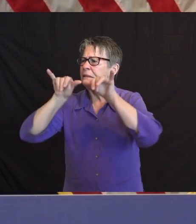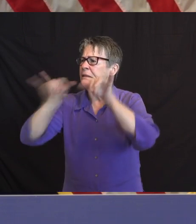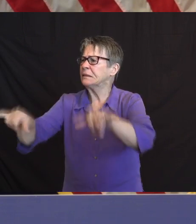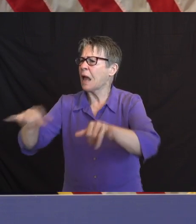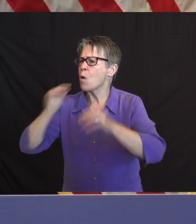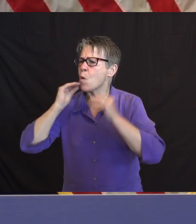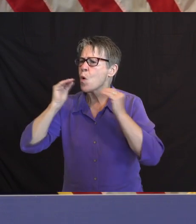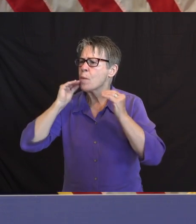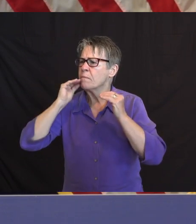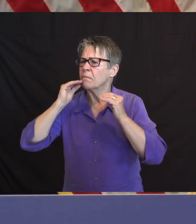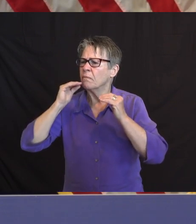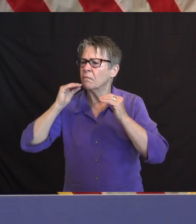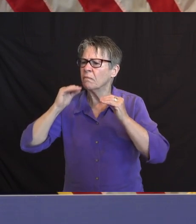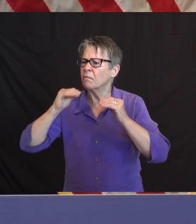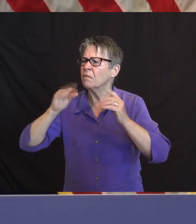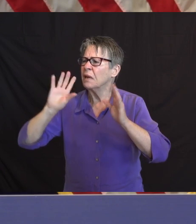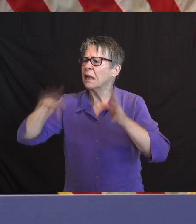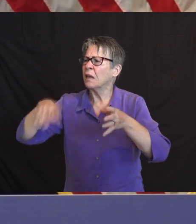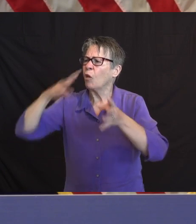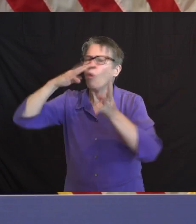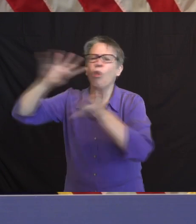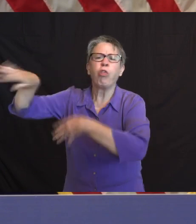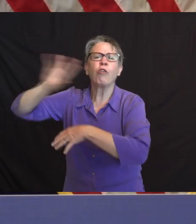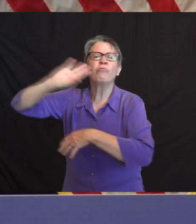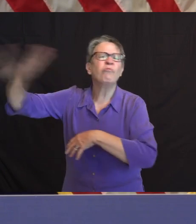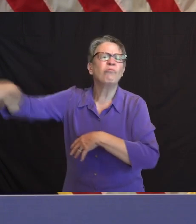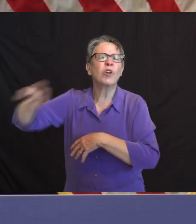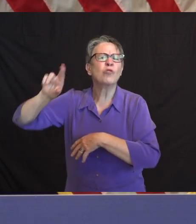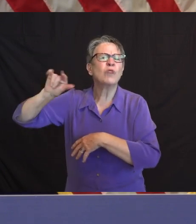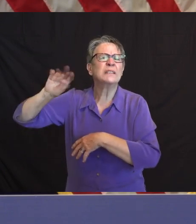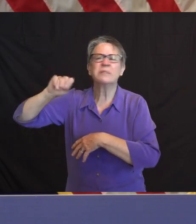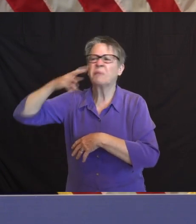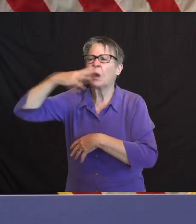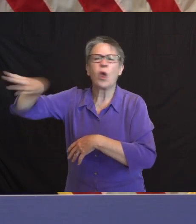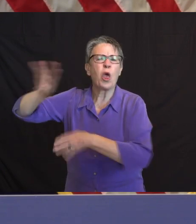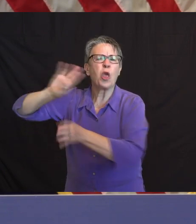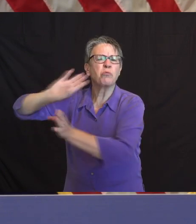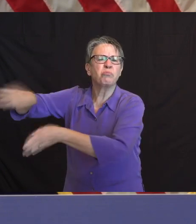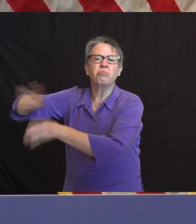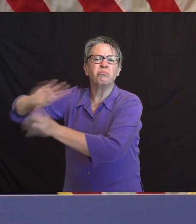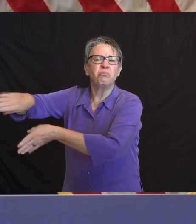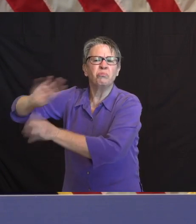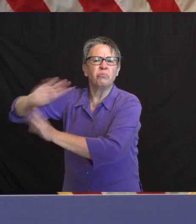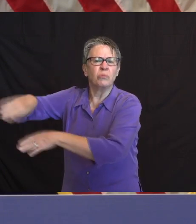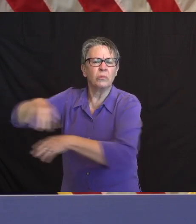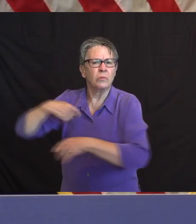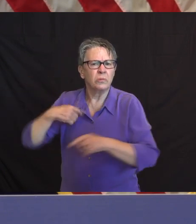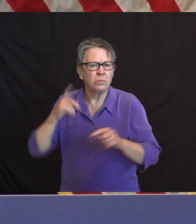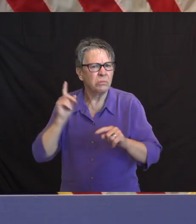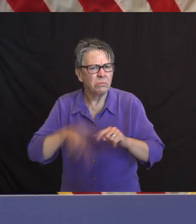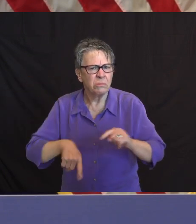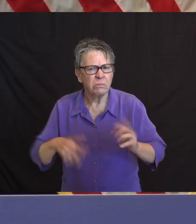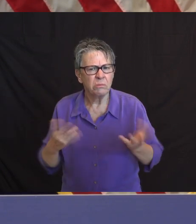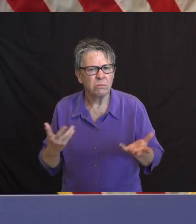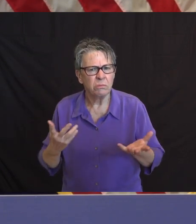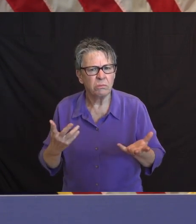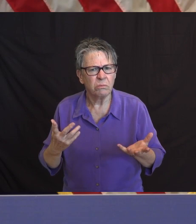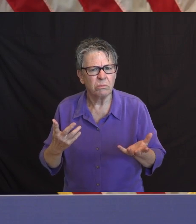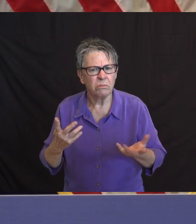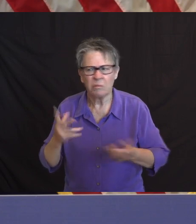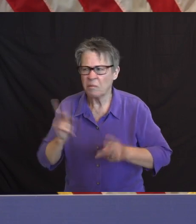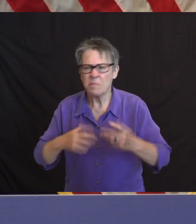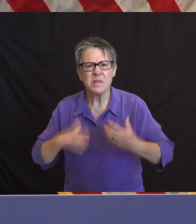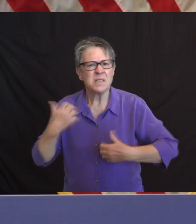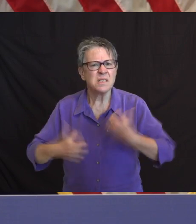sorry, for just ignore it. Just stay inside. You can't go out and voice your anger, your rightful